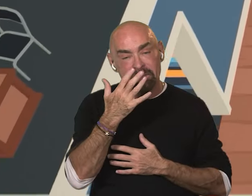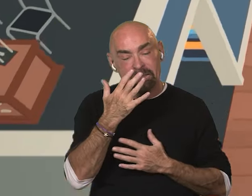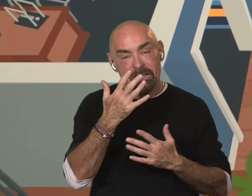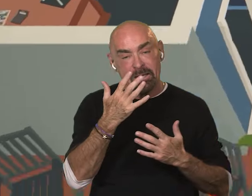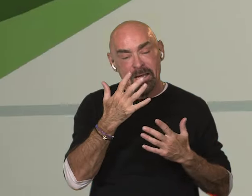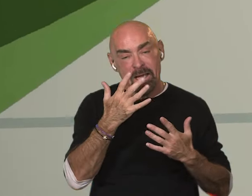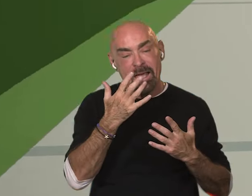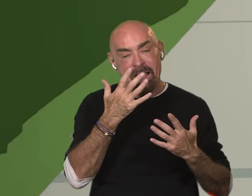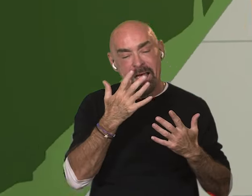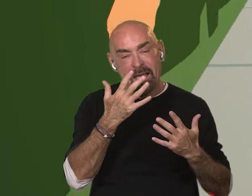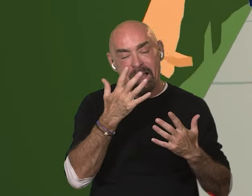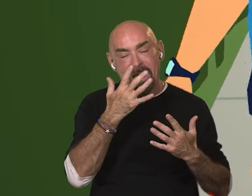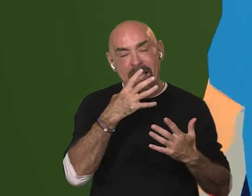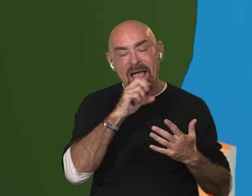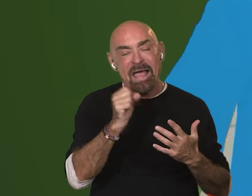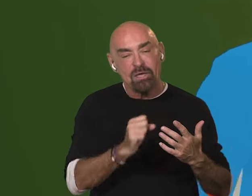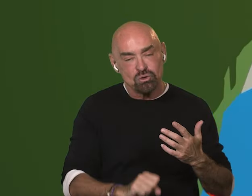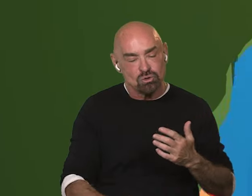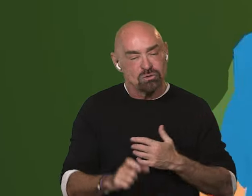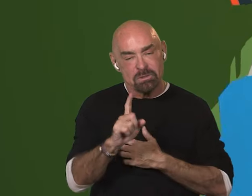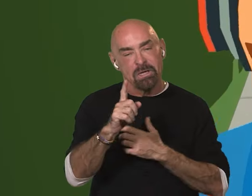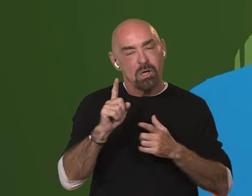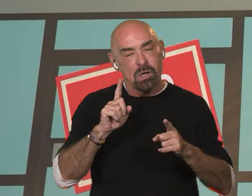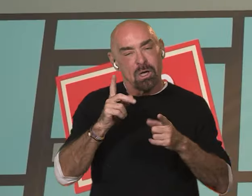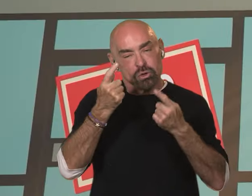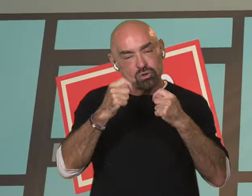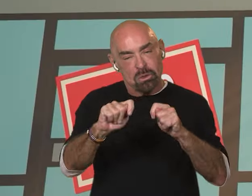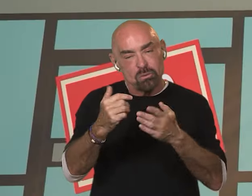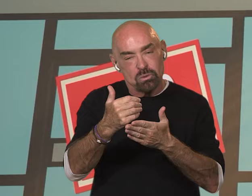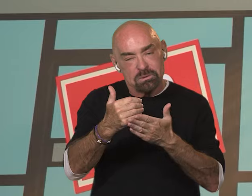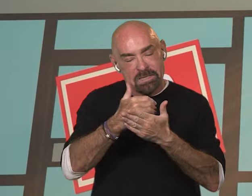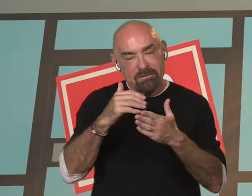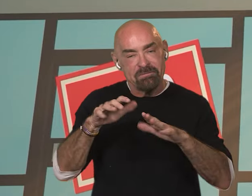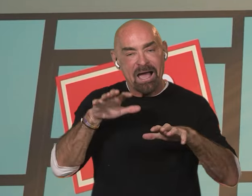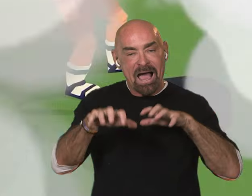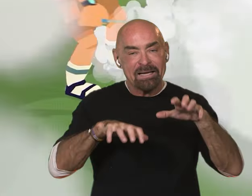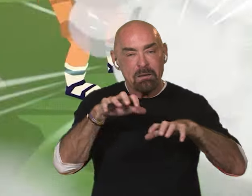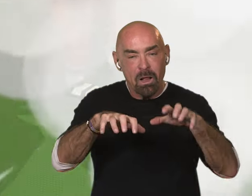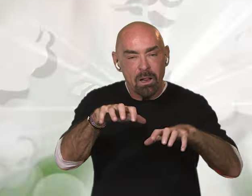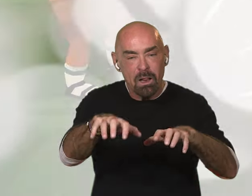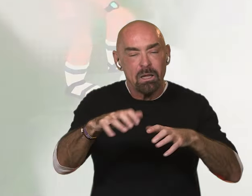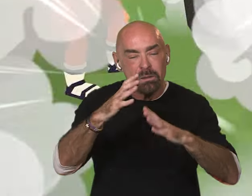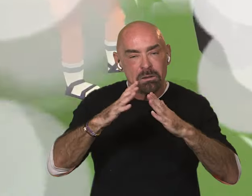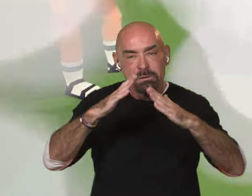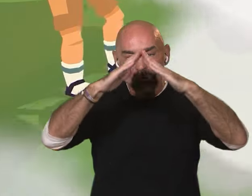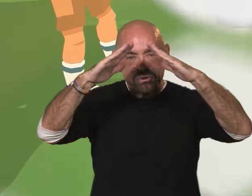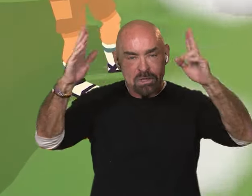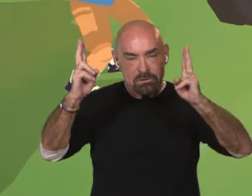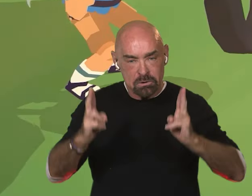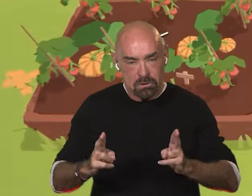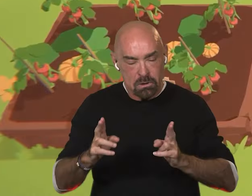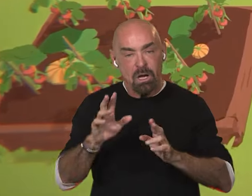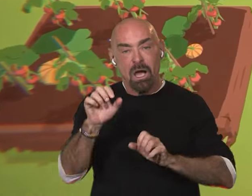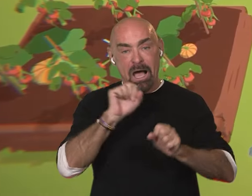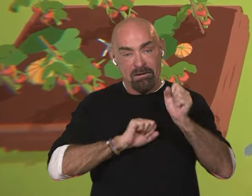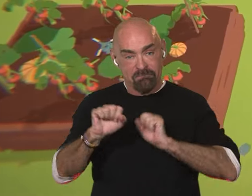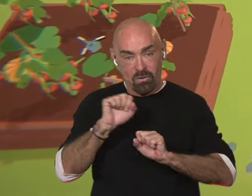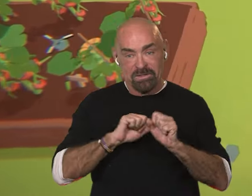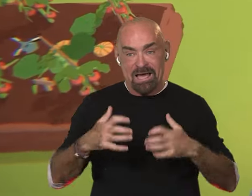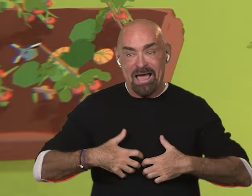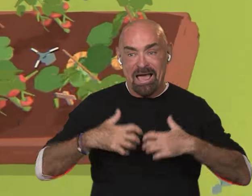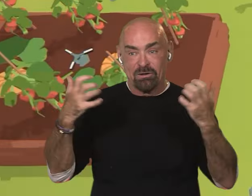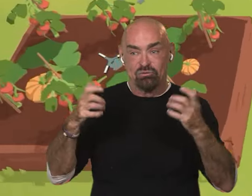all ages. You play as Doug, an unskilled handyman trying to save his local animal shelter from bankruptcy. Find tools,